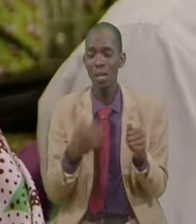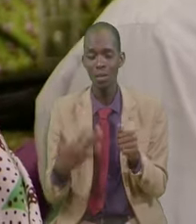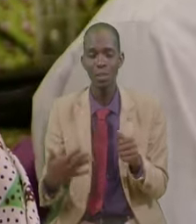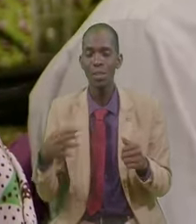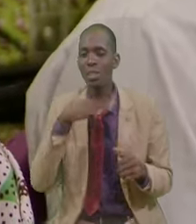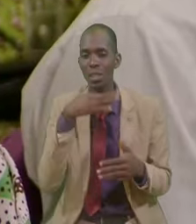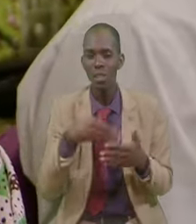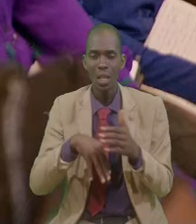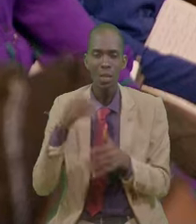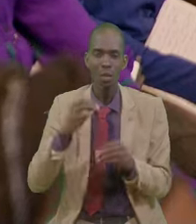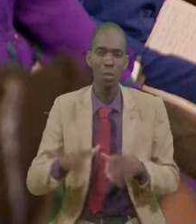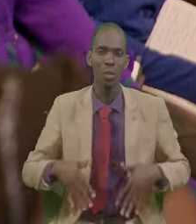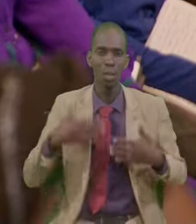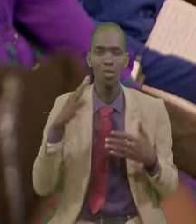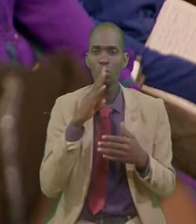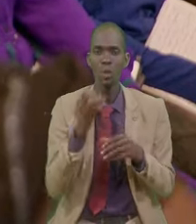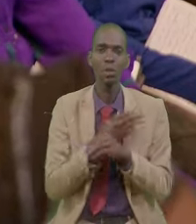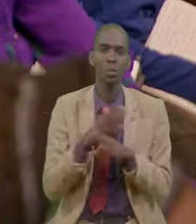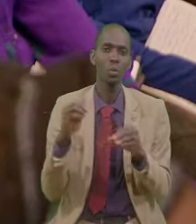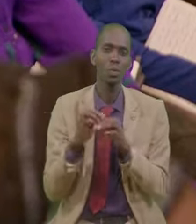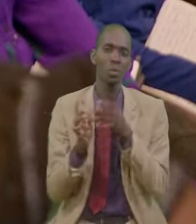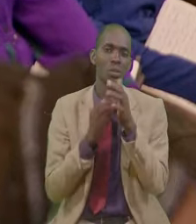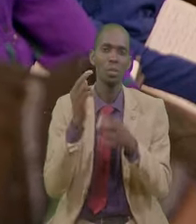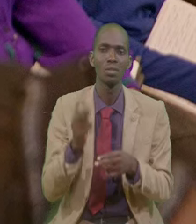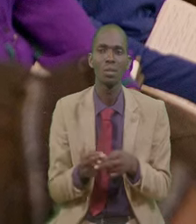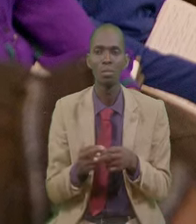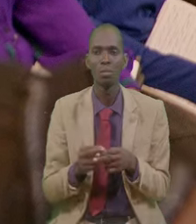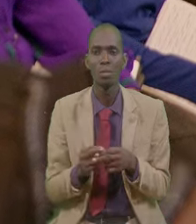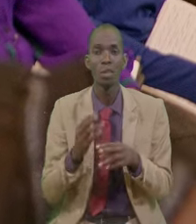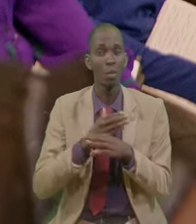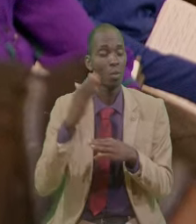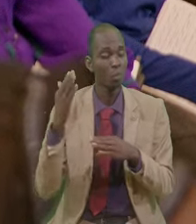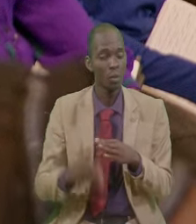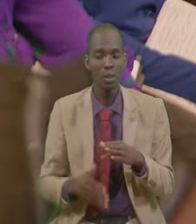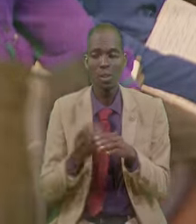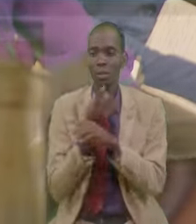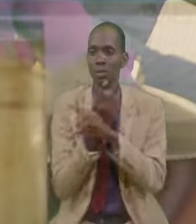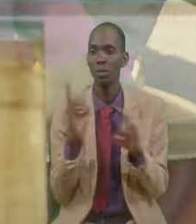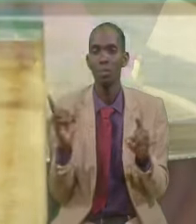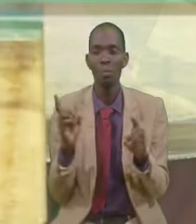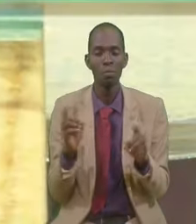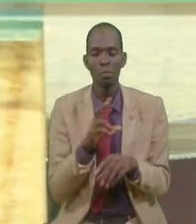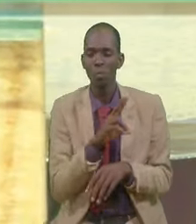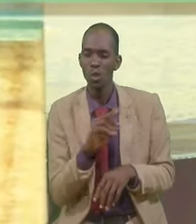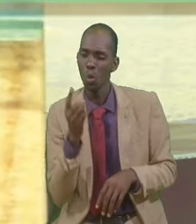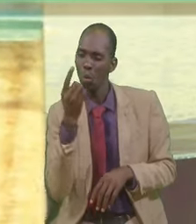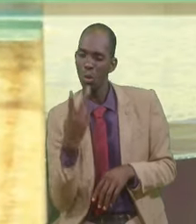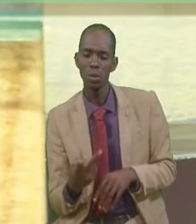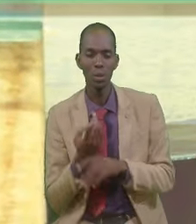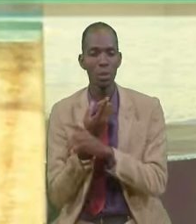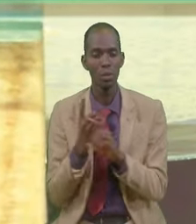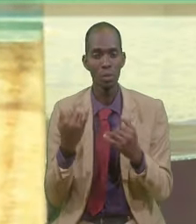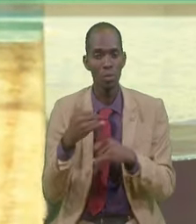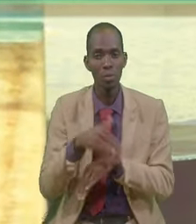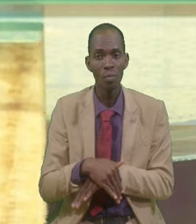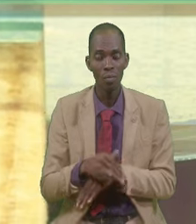away tonight in Jesus' name. Complete deliverance. No partial deliverance tonight.